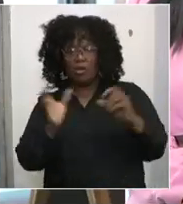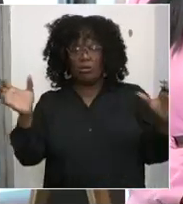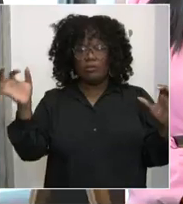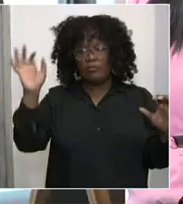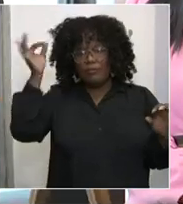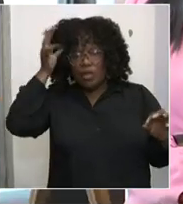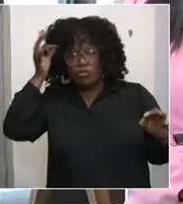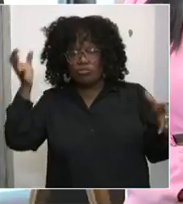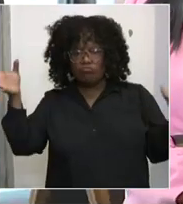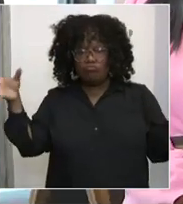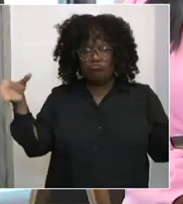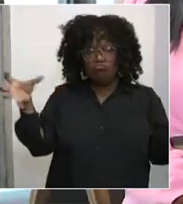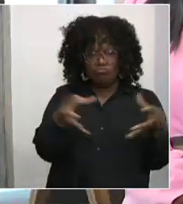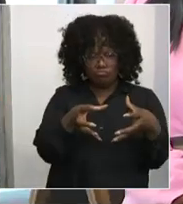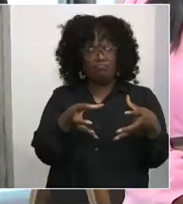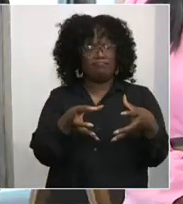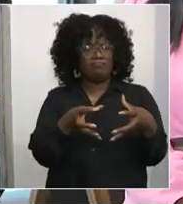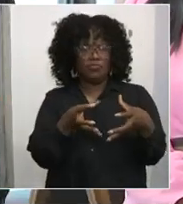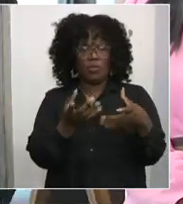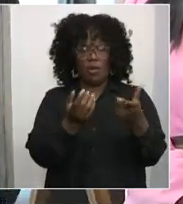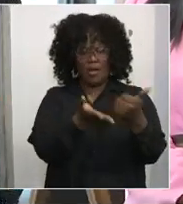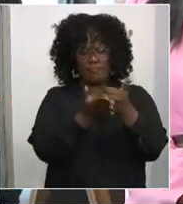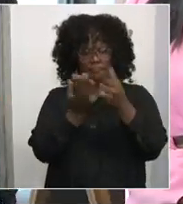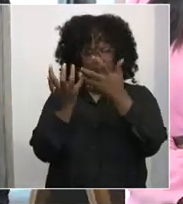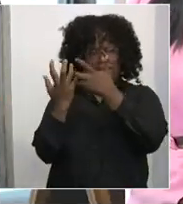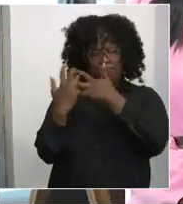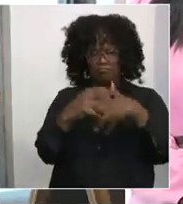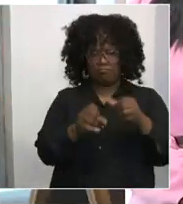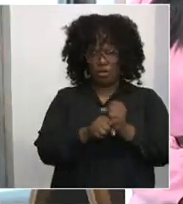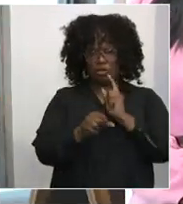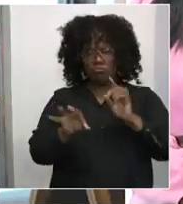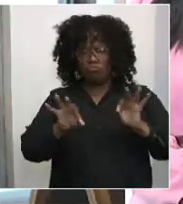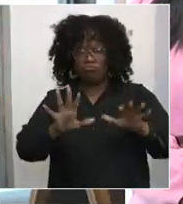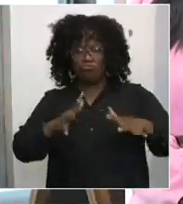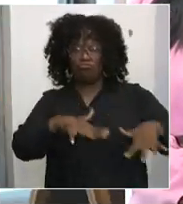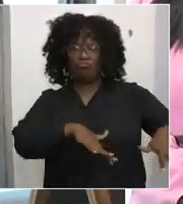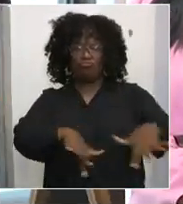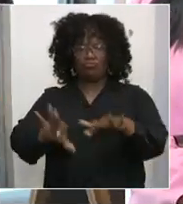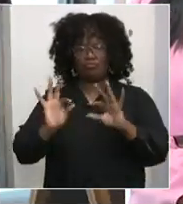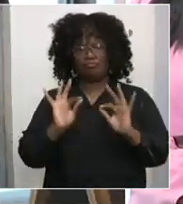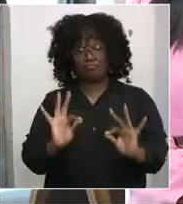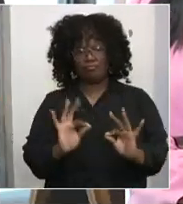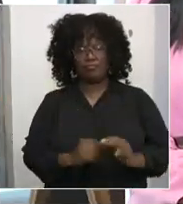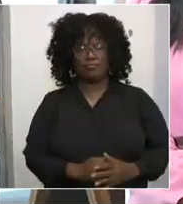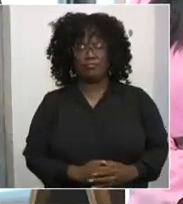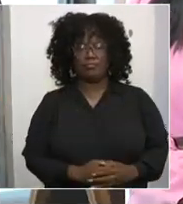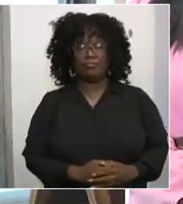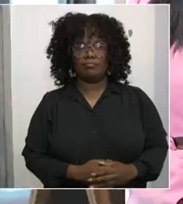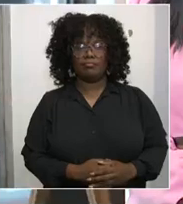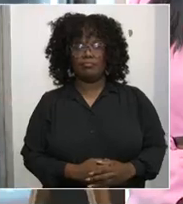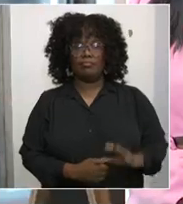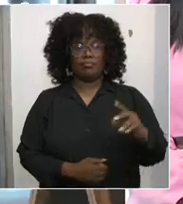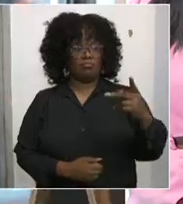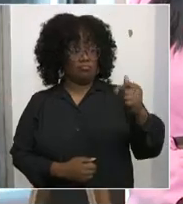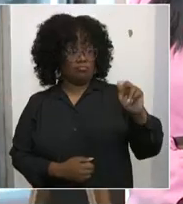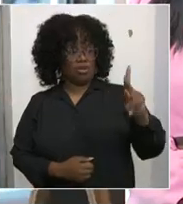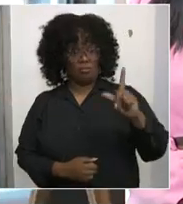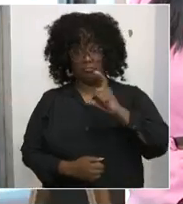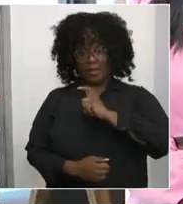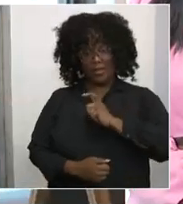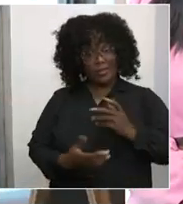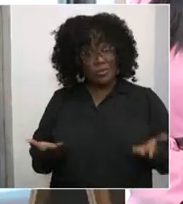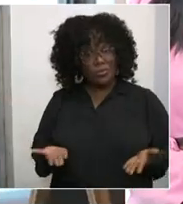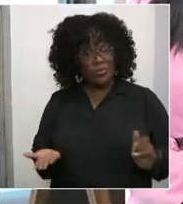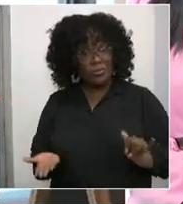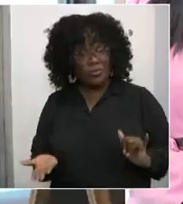police agency where crowd management was top of priority. Why? Because the United States Park Police was here in the District of Columbia. Metropolitan Police